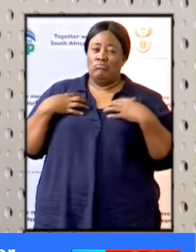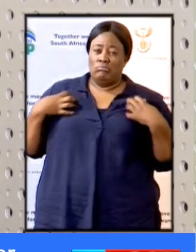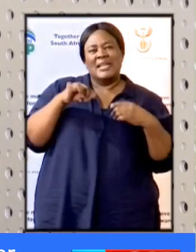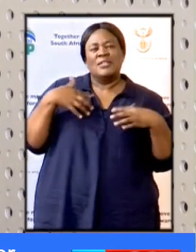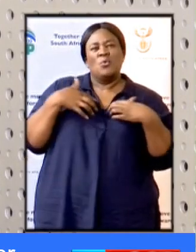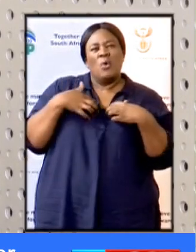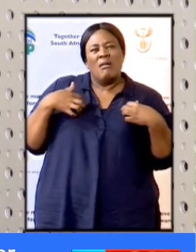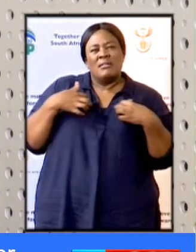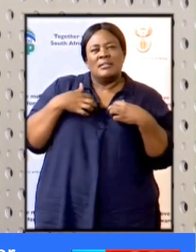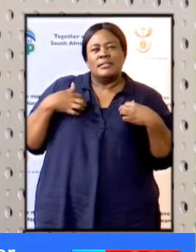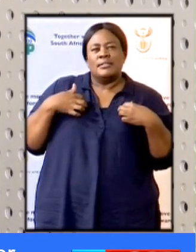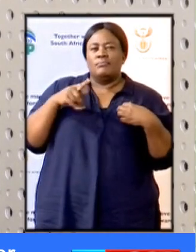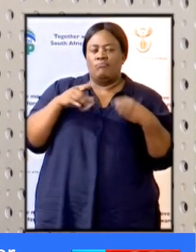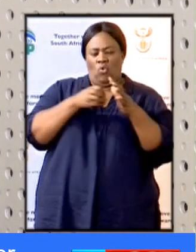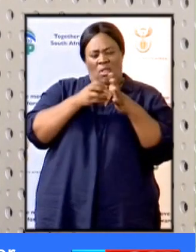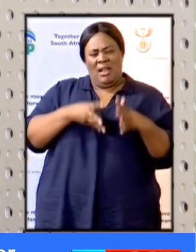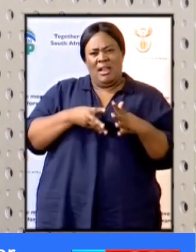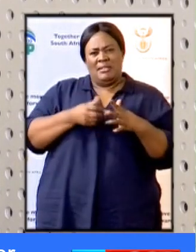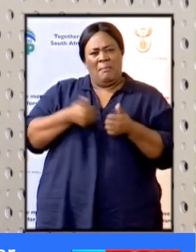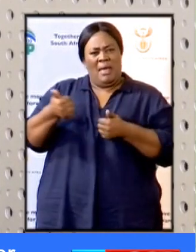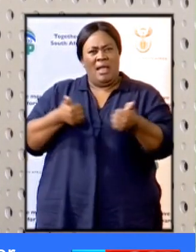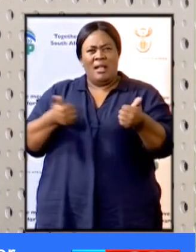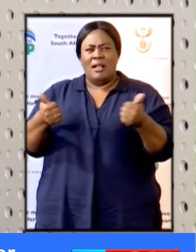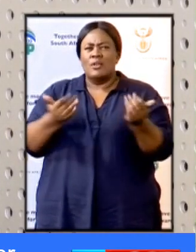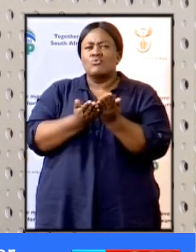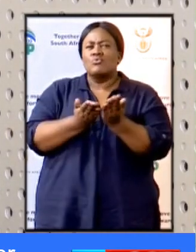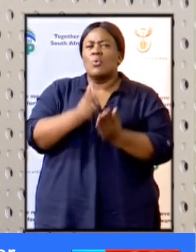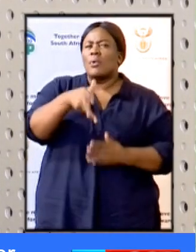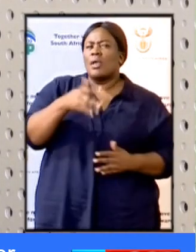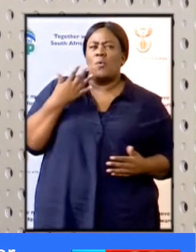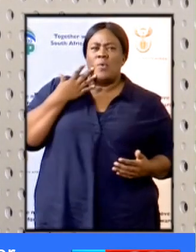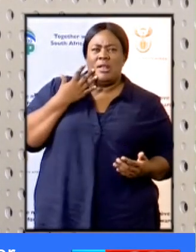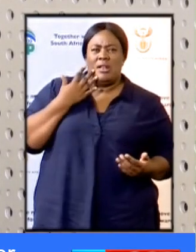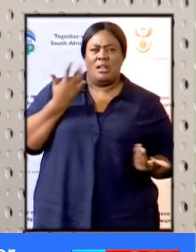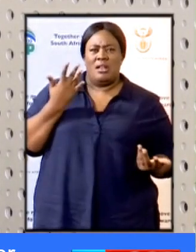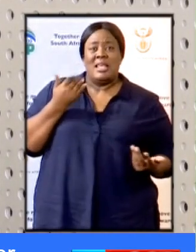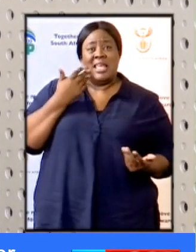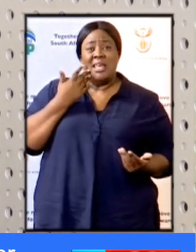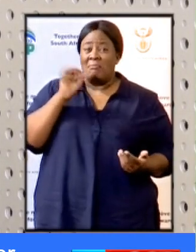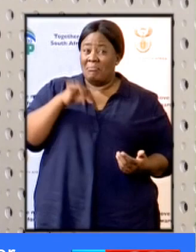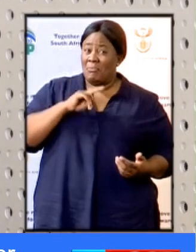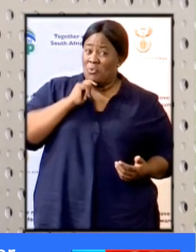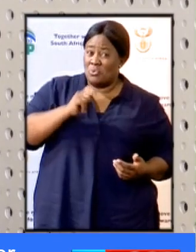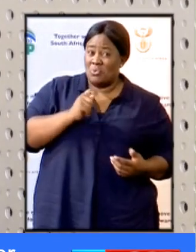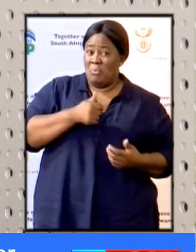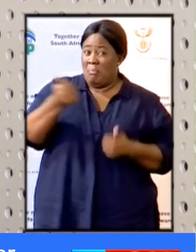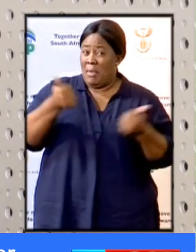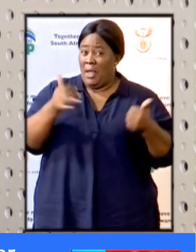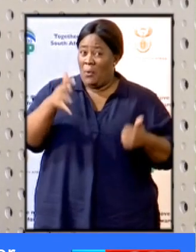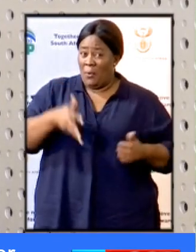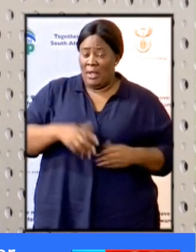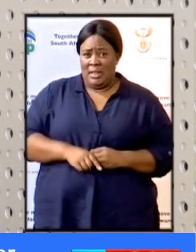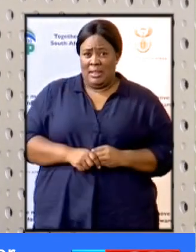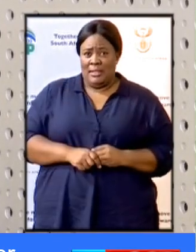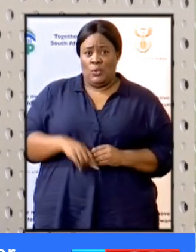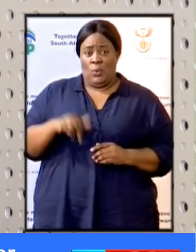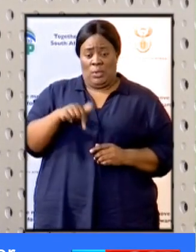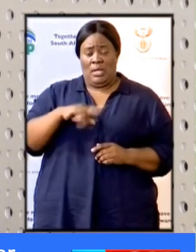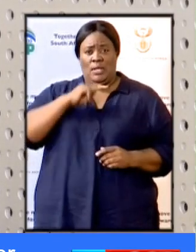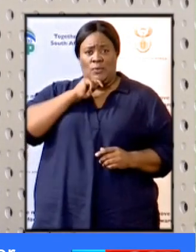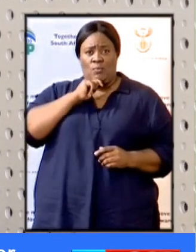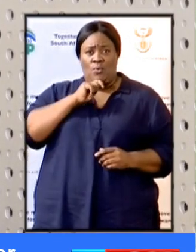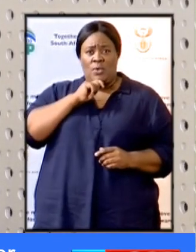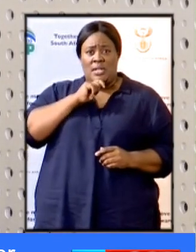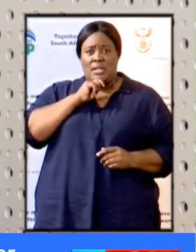are learners going to be allowed back, if indeed they are allowed back. So yesterday and this morning, the National